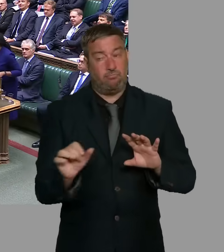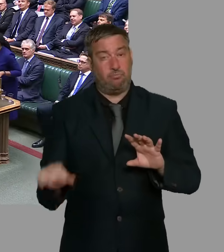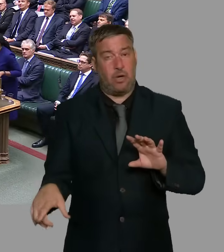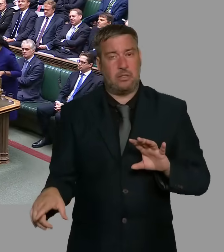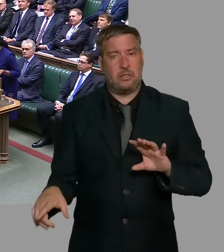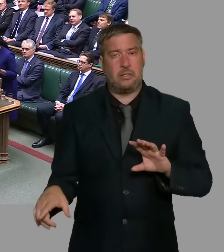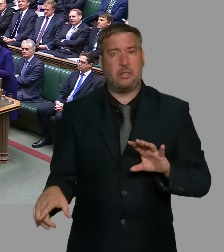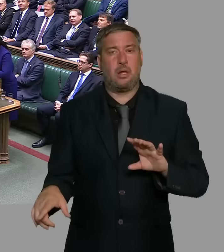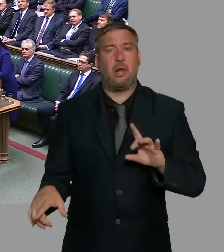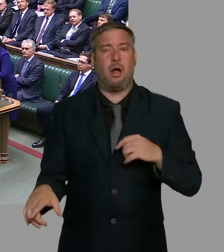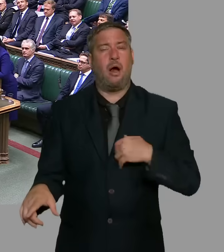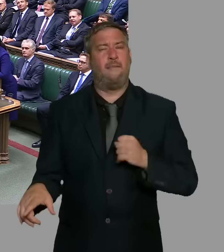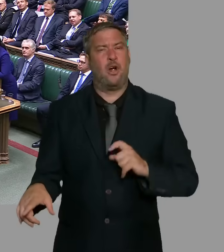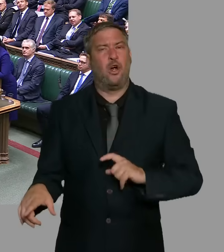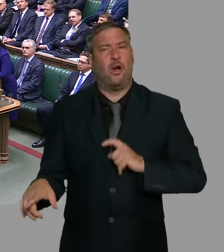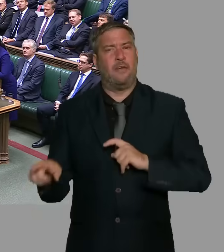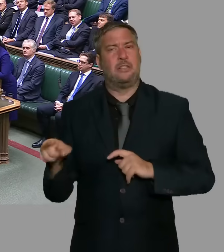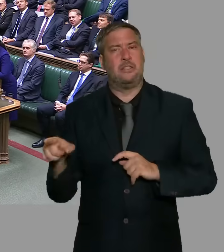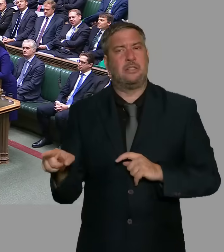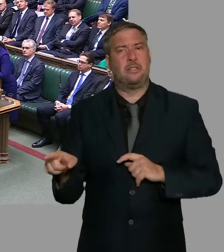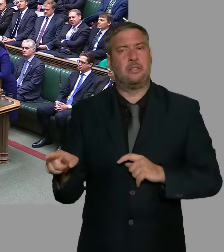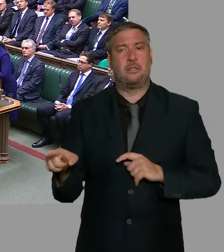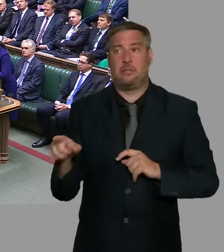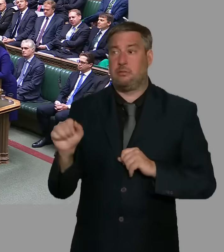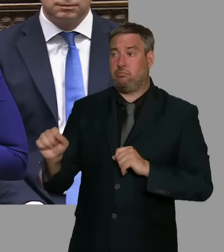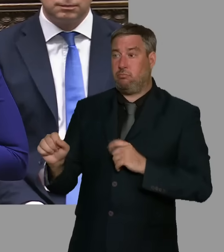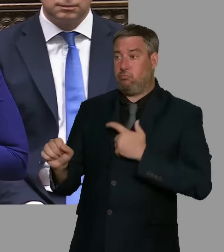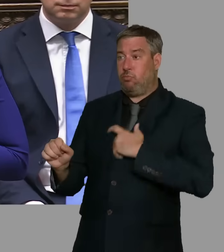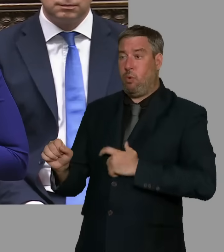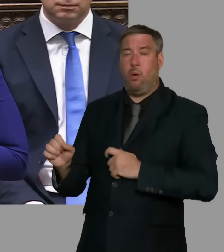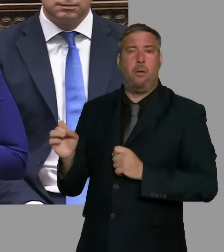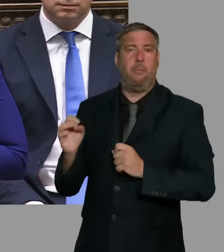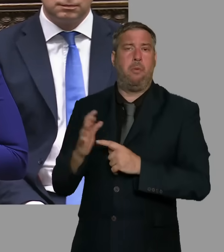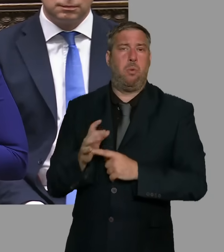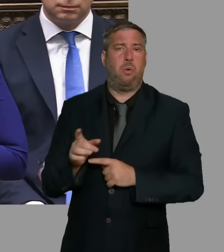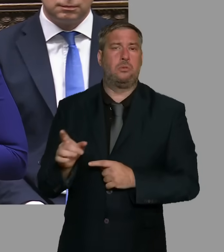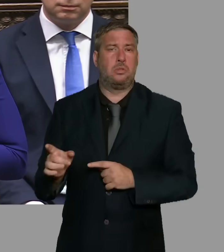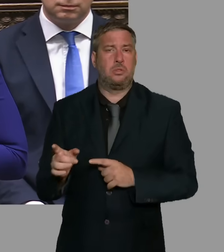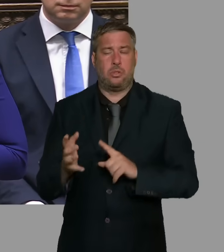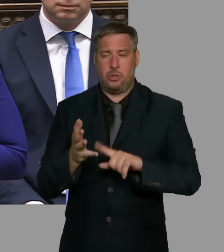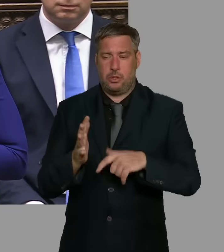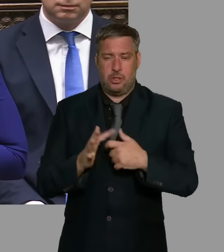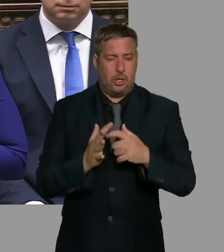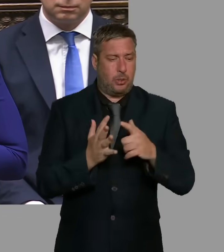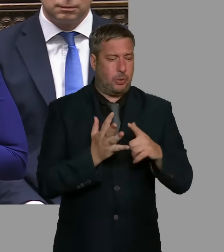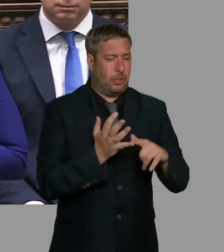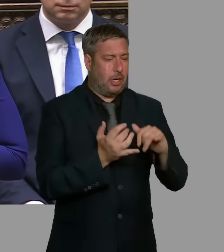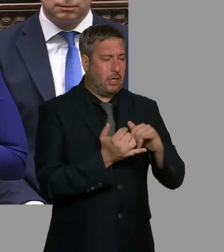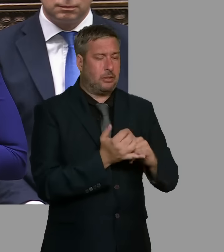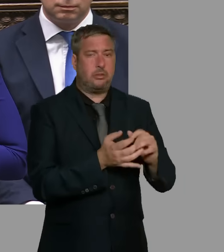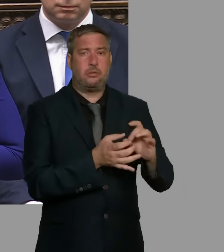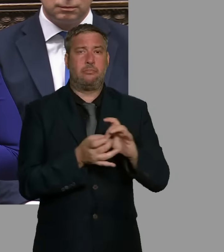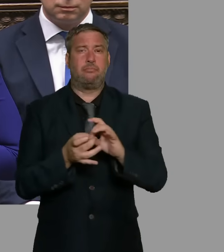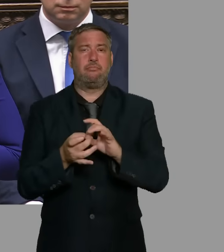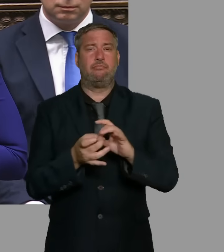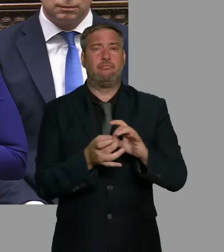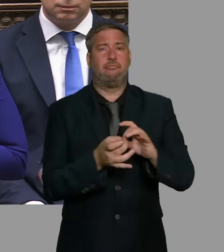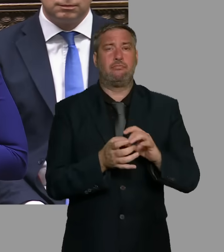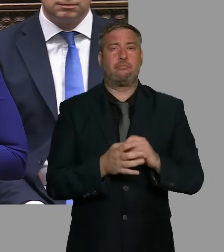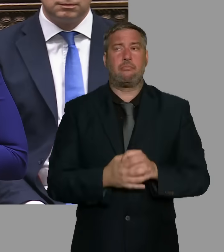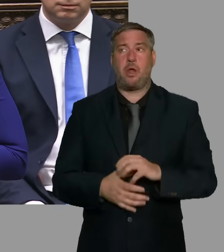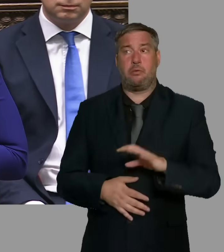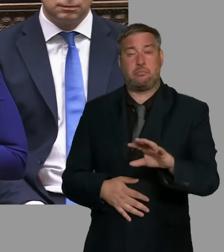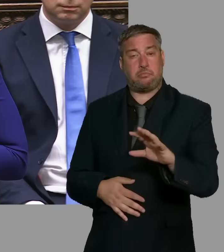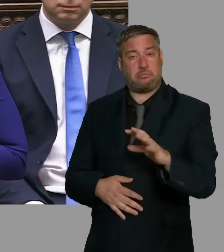is interesting, Mr Speaker. He says the Ambassador has expressed full regret, but the victims of the paedophile Jeffrey Epstein